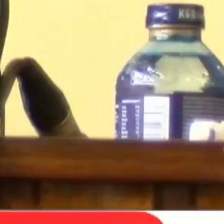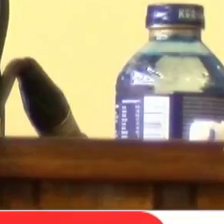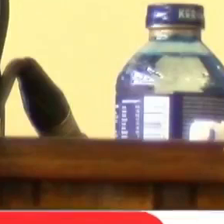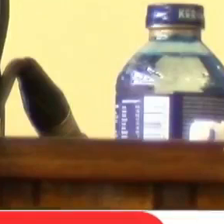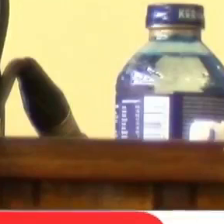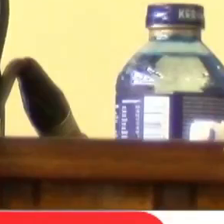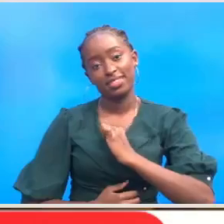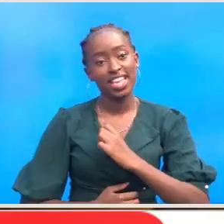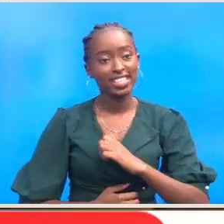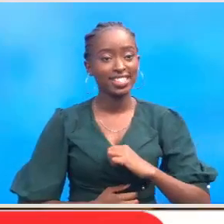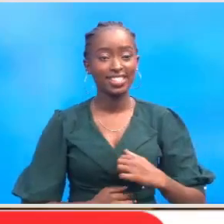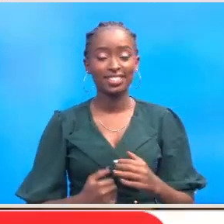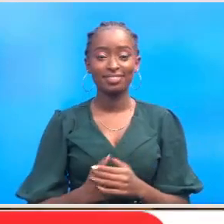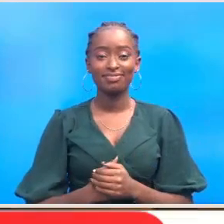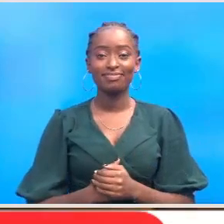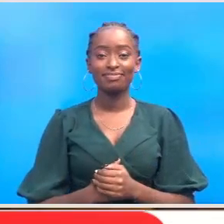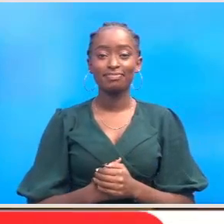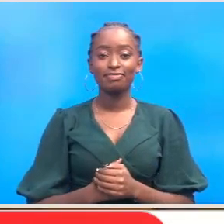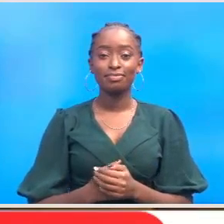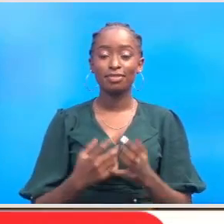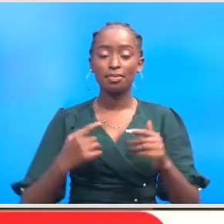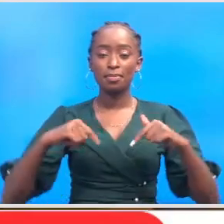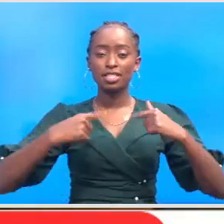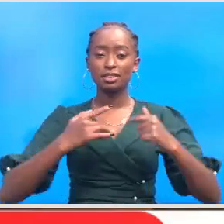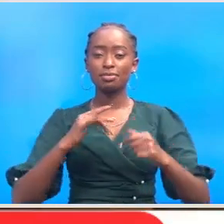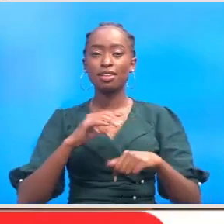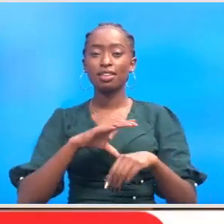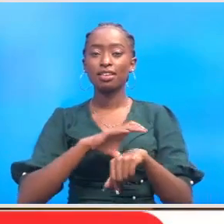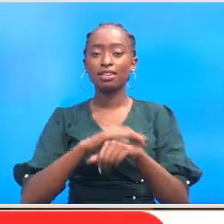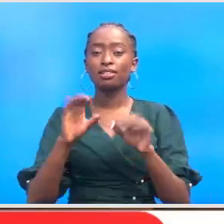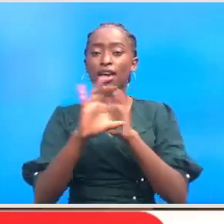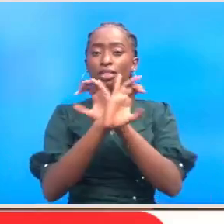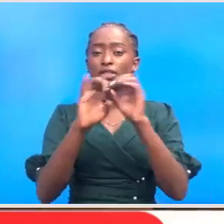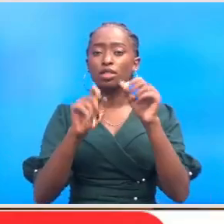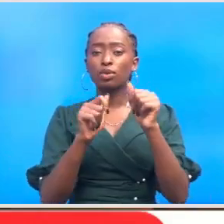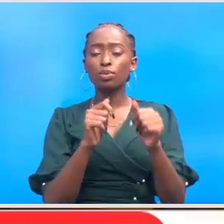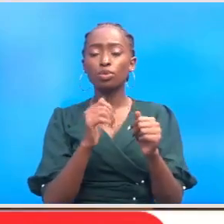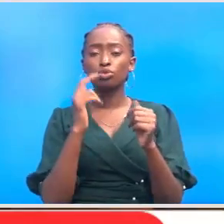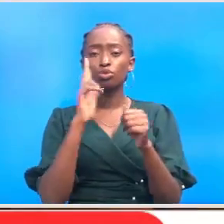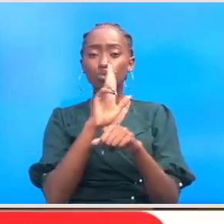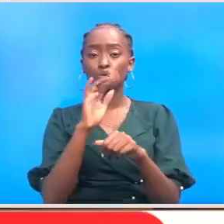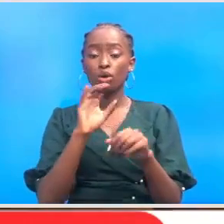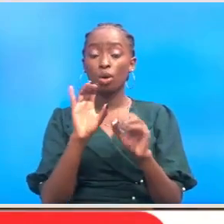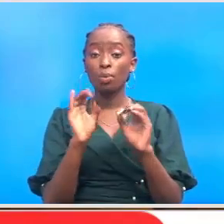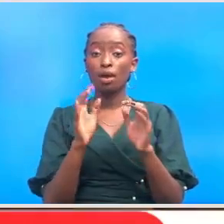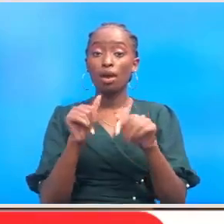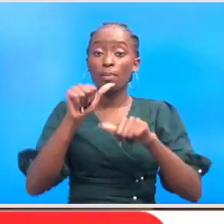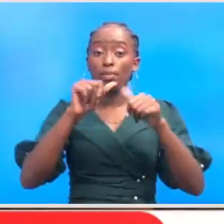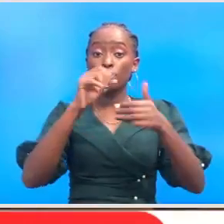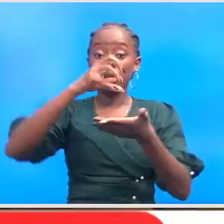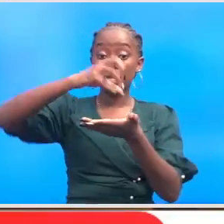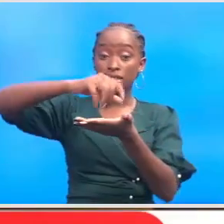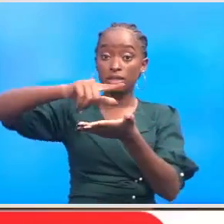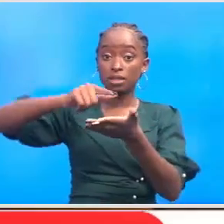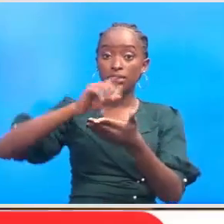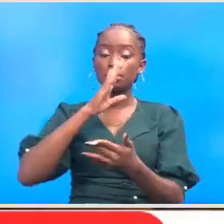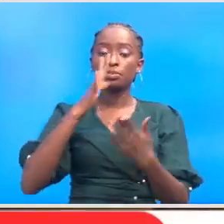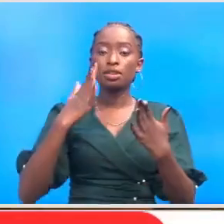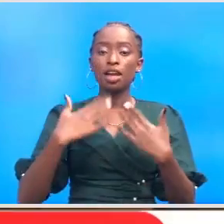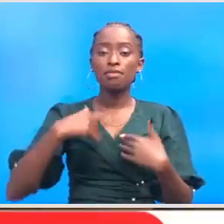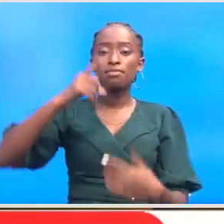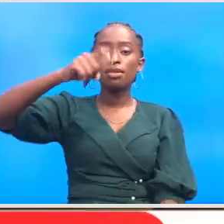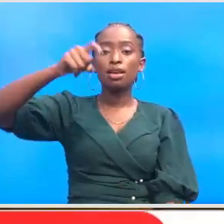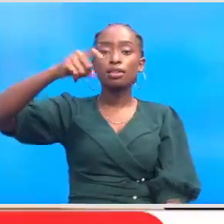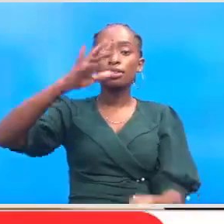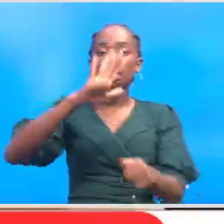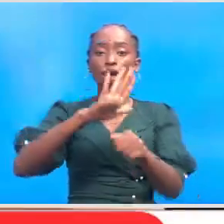court. Regrettably, I find nothing unusual about this case. It has been